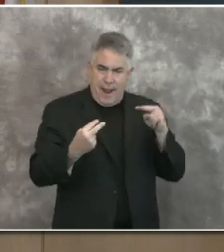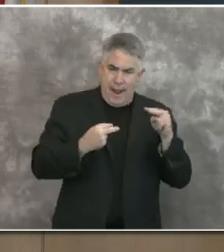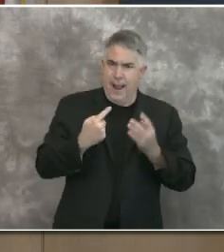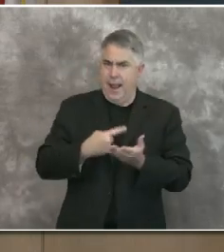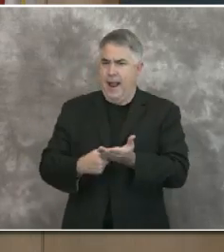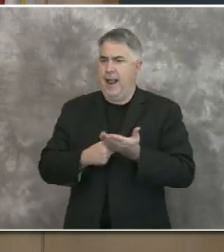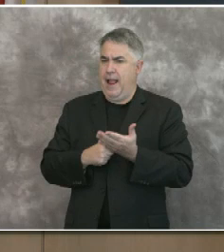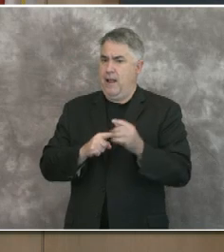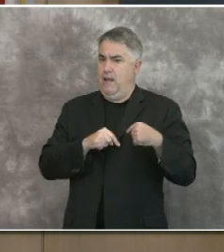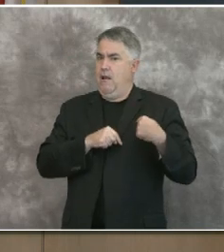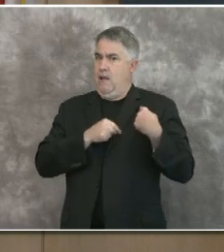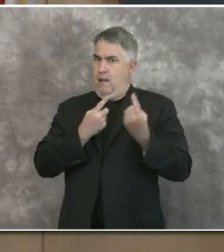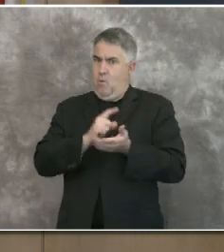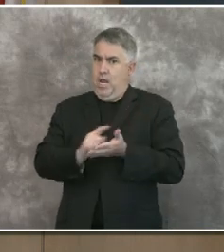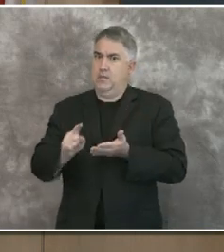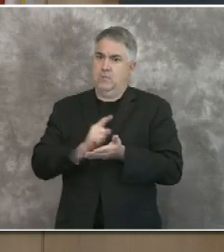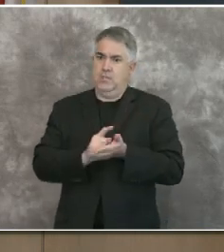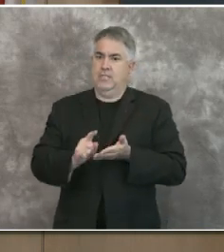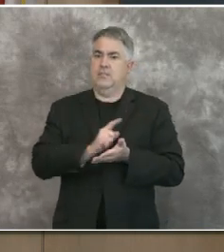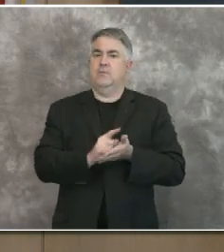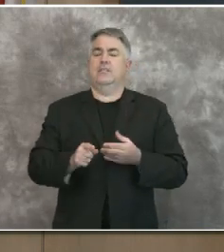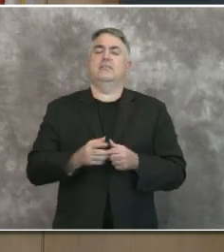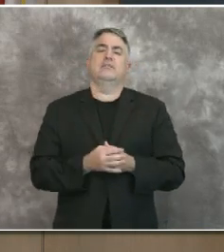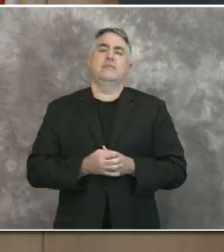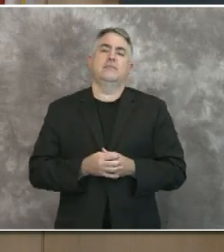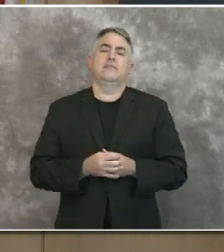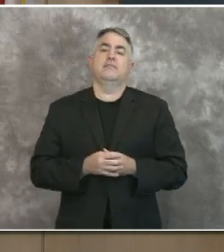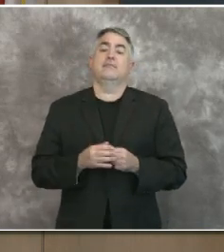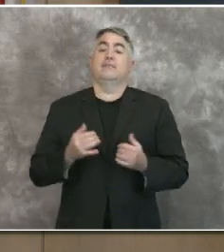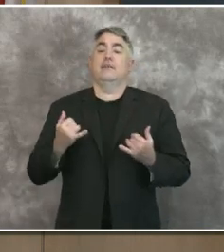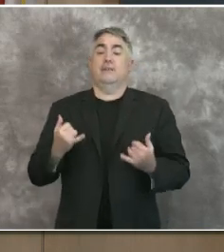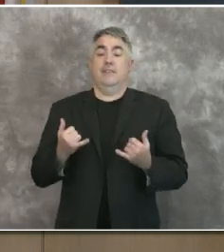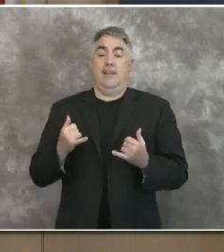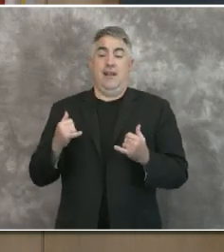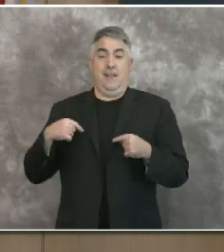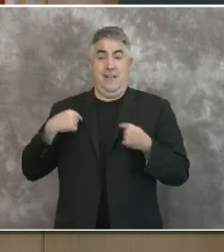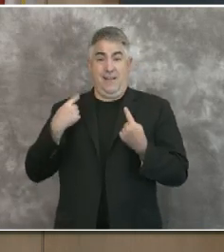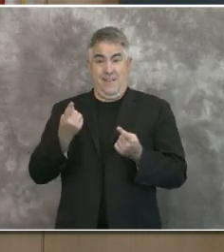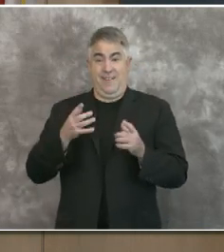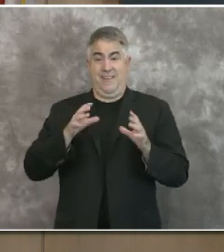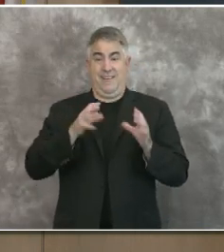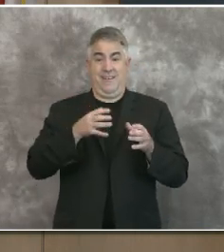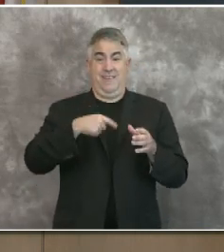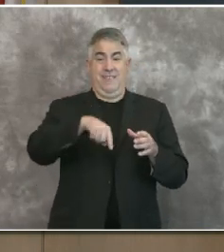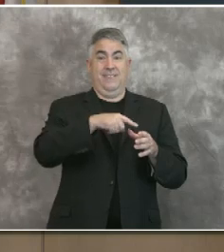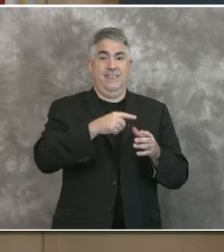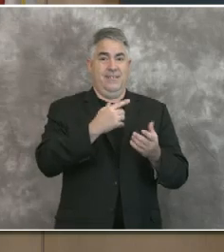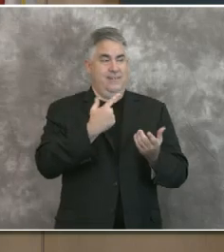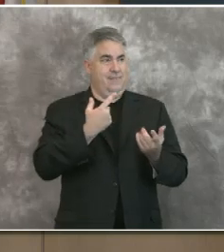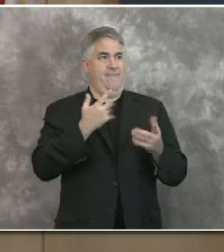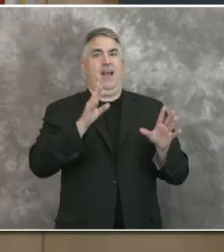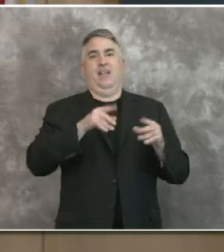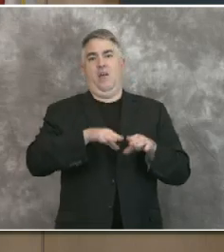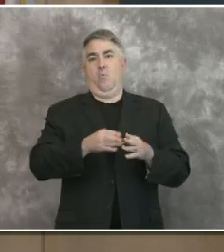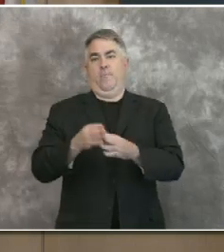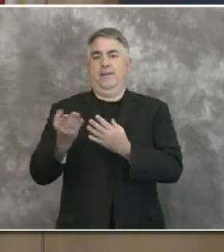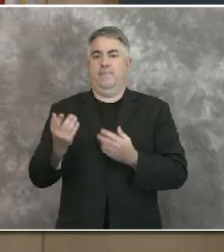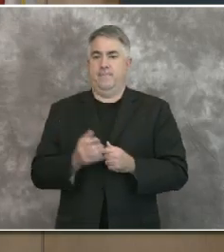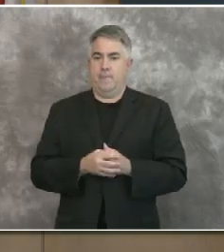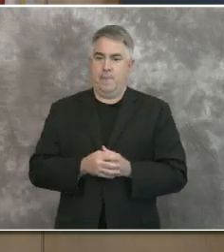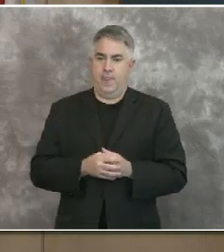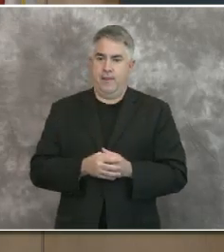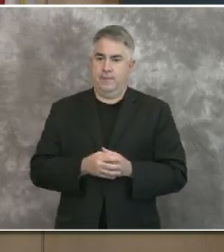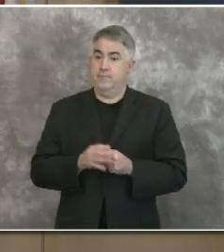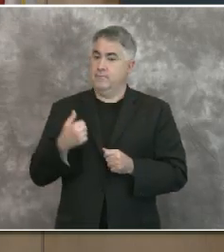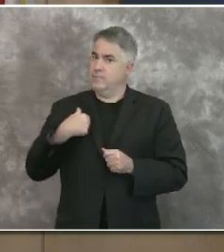weeks. In regards to helping to contain the coronavirus. We've been preparing for this moment for weeks